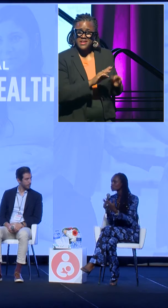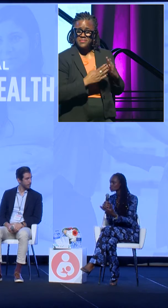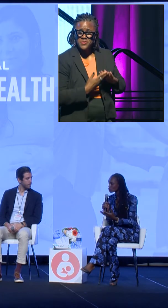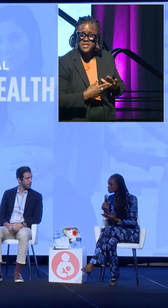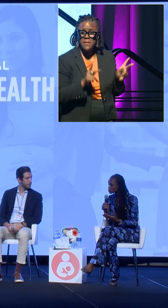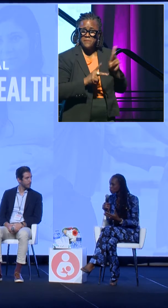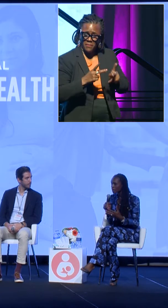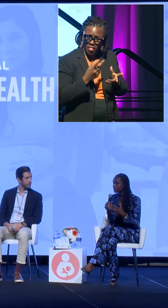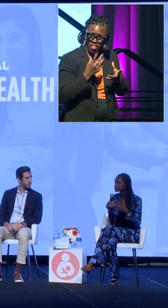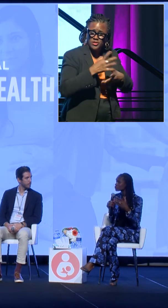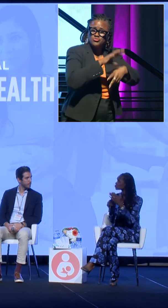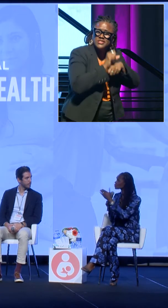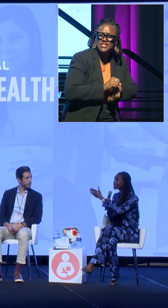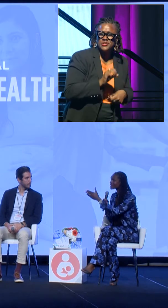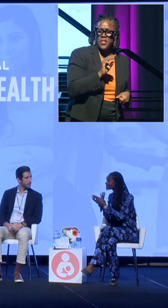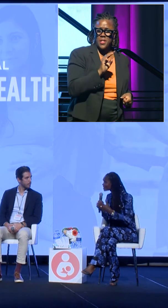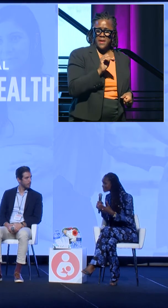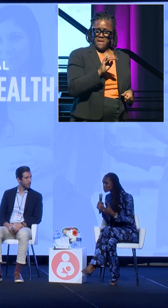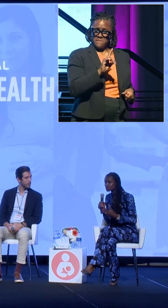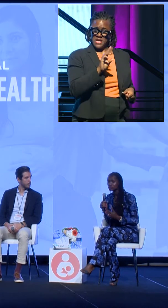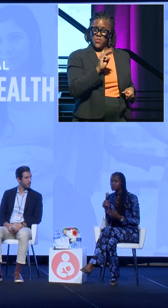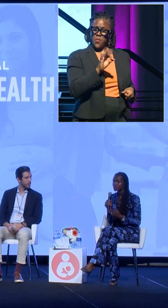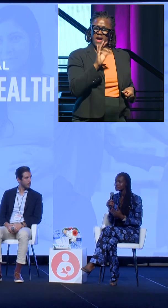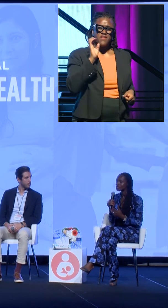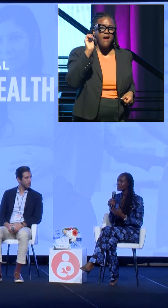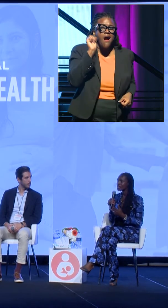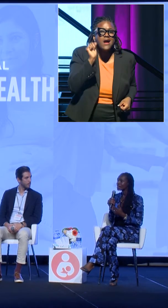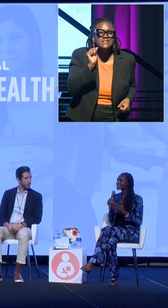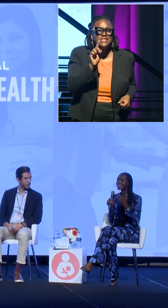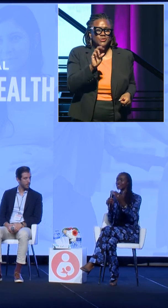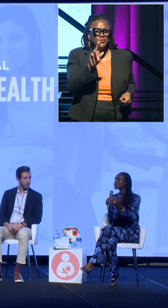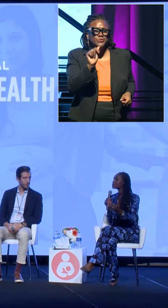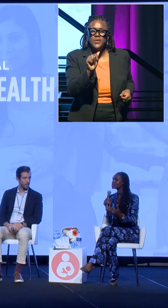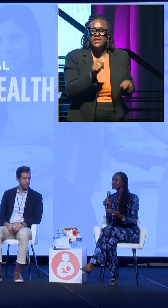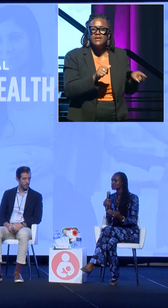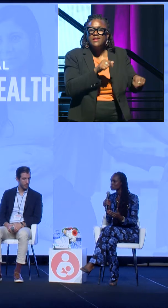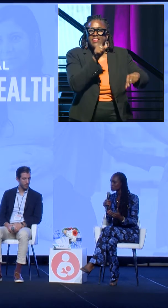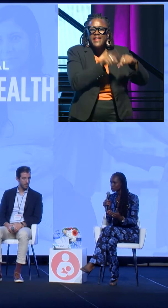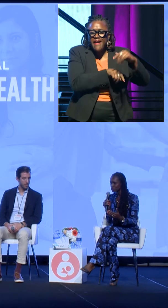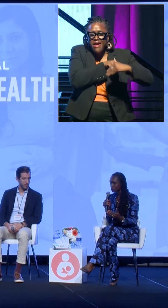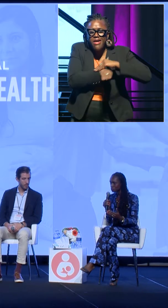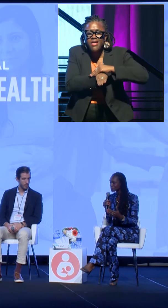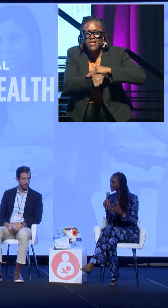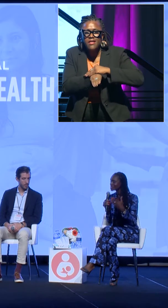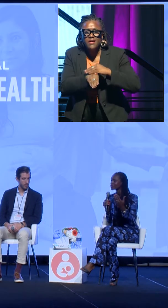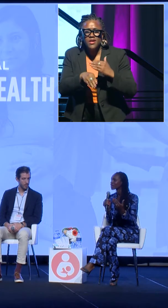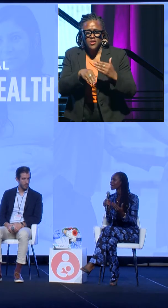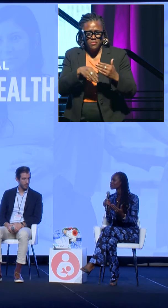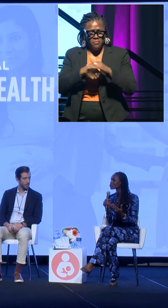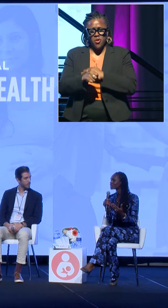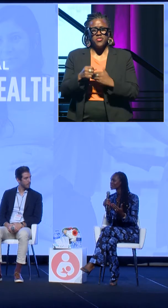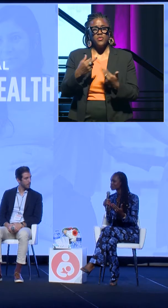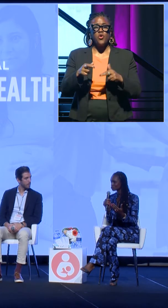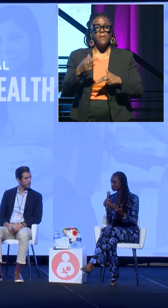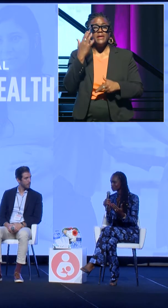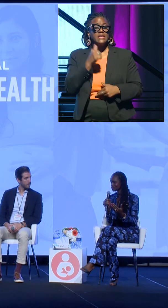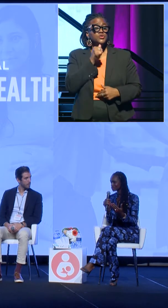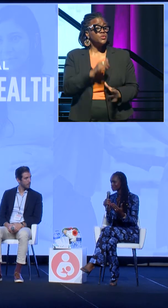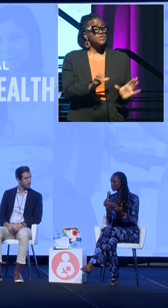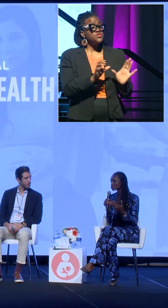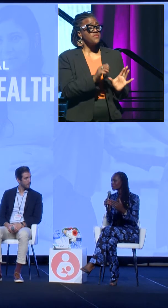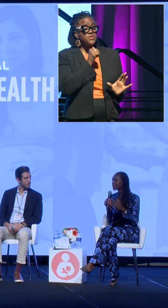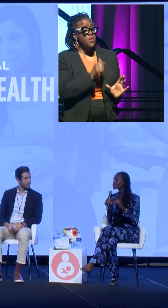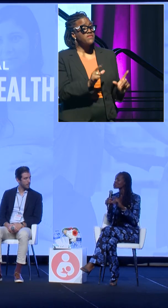who are traditional midwives, folks who are aunties that are doulas, can't come into the birthing room because they don't have